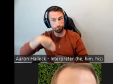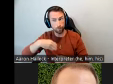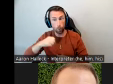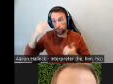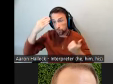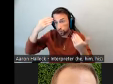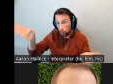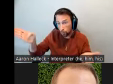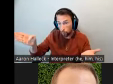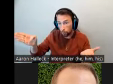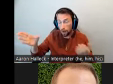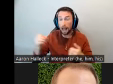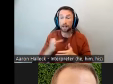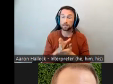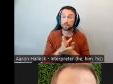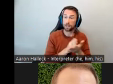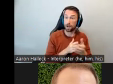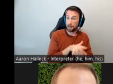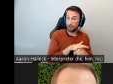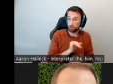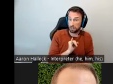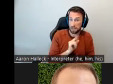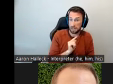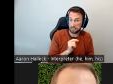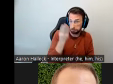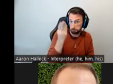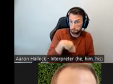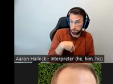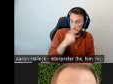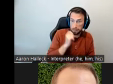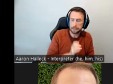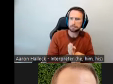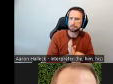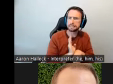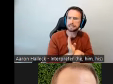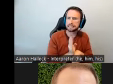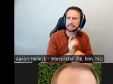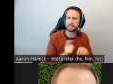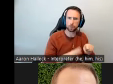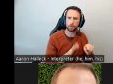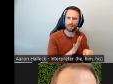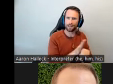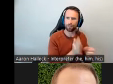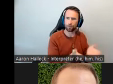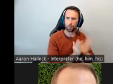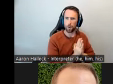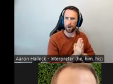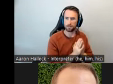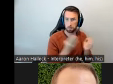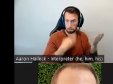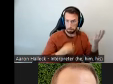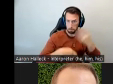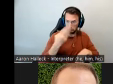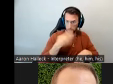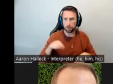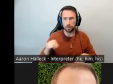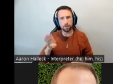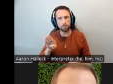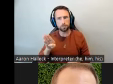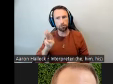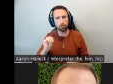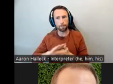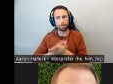that IT can't see because IT typically is too busy trying to fulfill a lot of the requests that come their way. So BRMs are consultants of